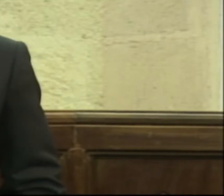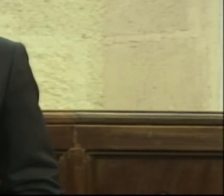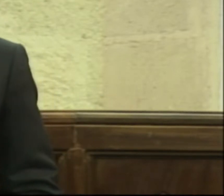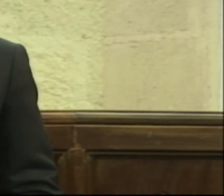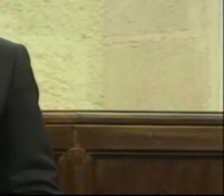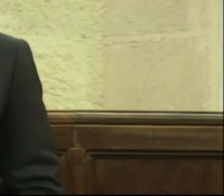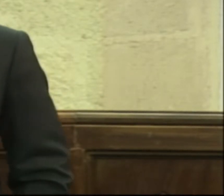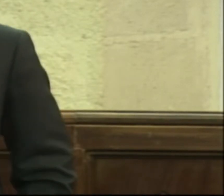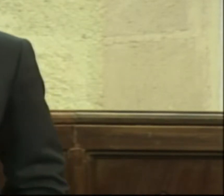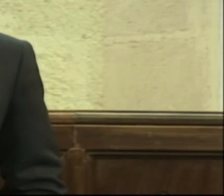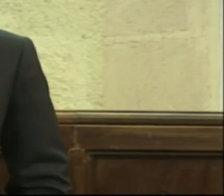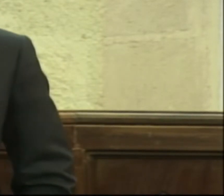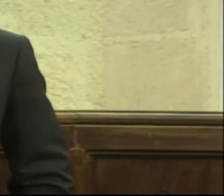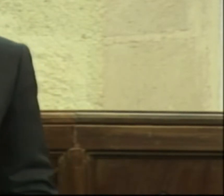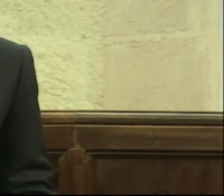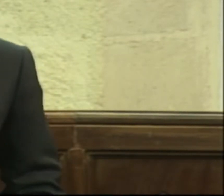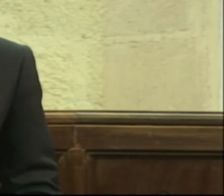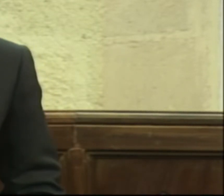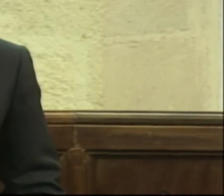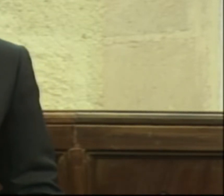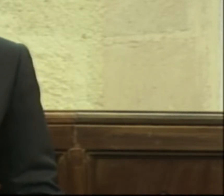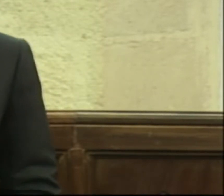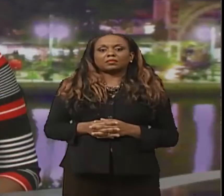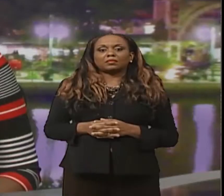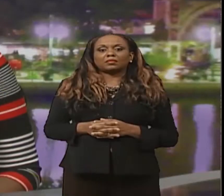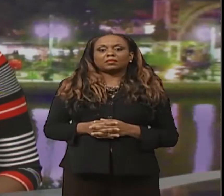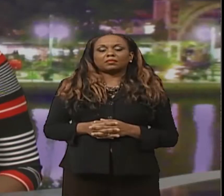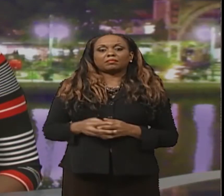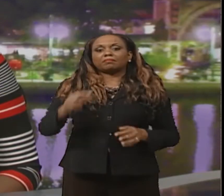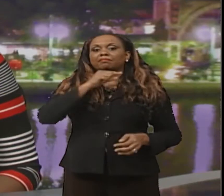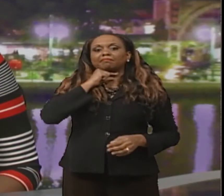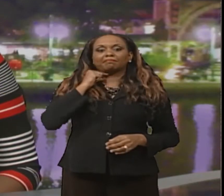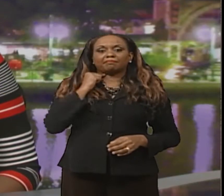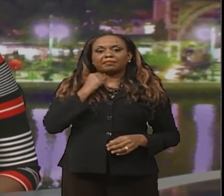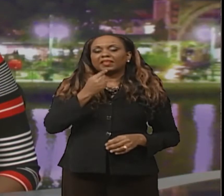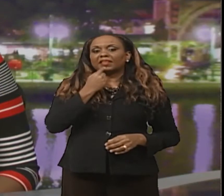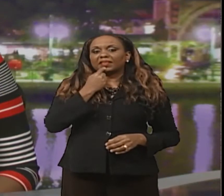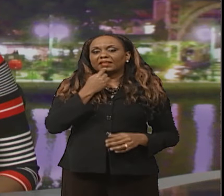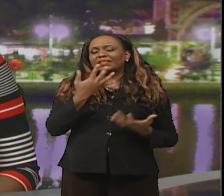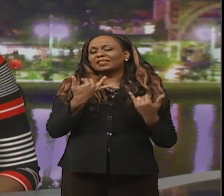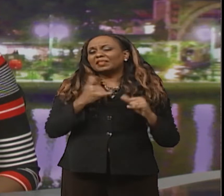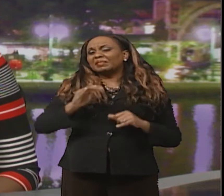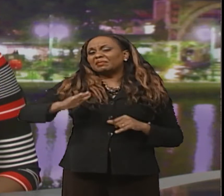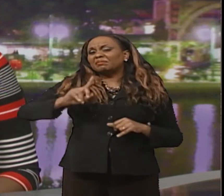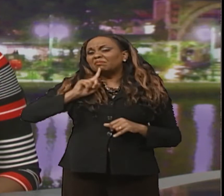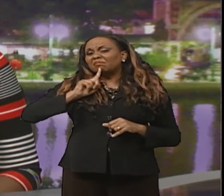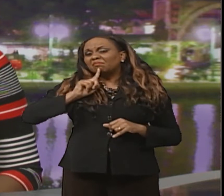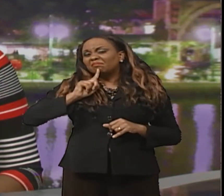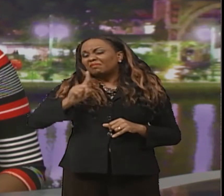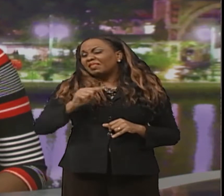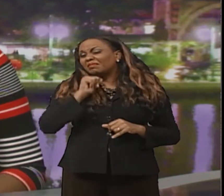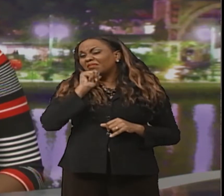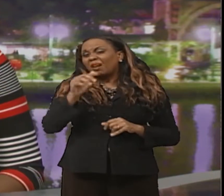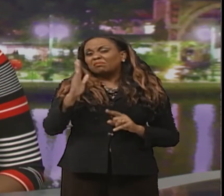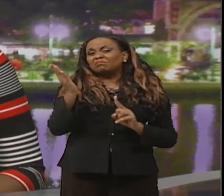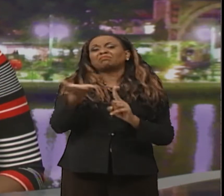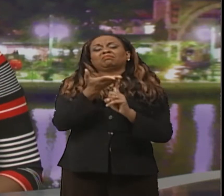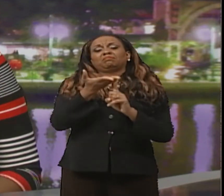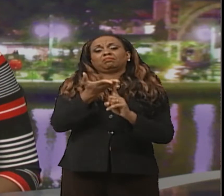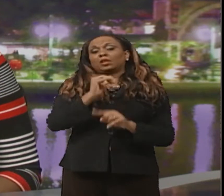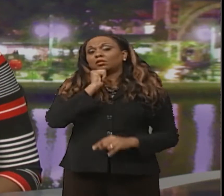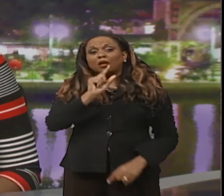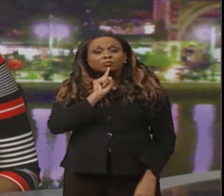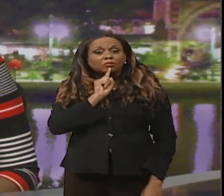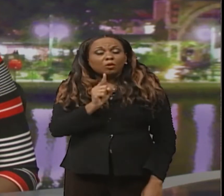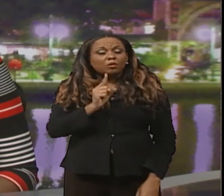need dinner, but the country is bankrupt. Bishop Atherley says he's also not convinced that